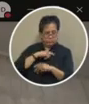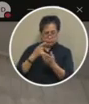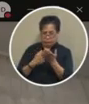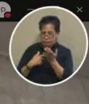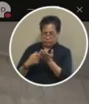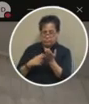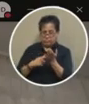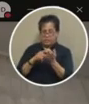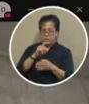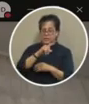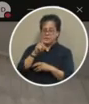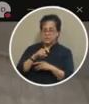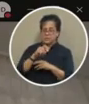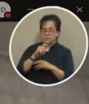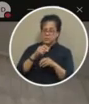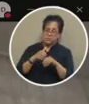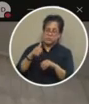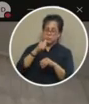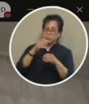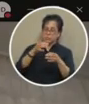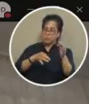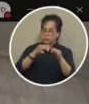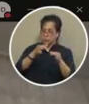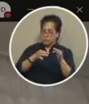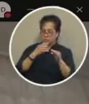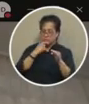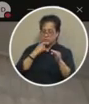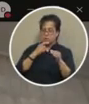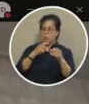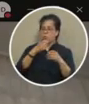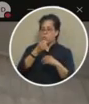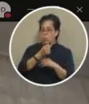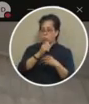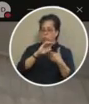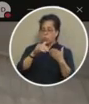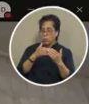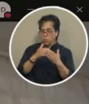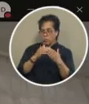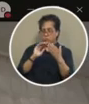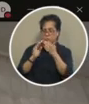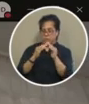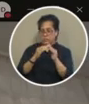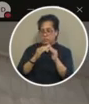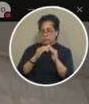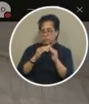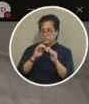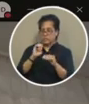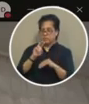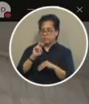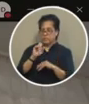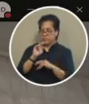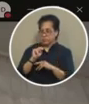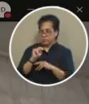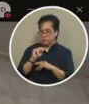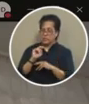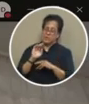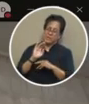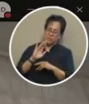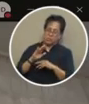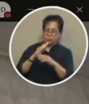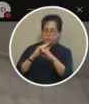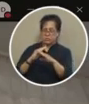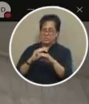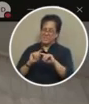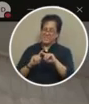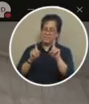Supreme Court has issued an order halting all residential evictions. However, those protections are different for